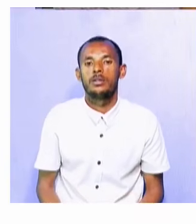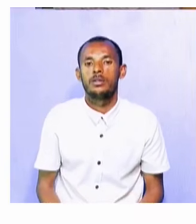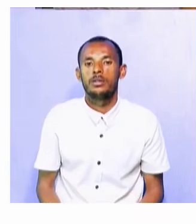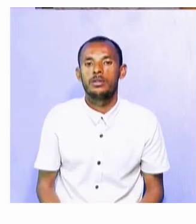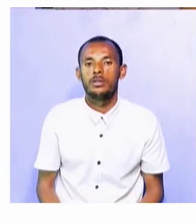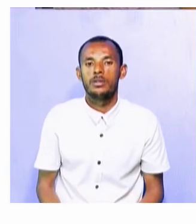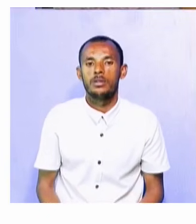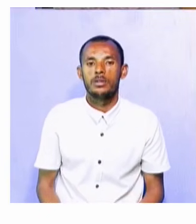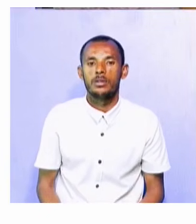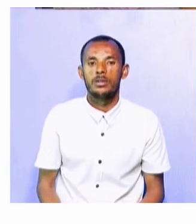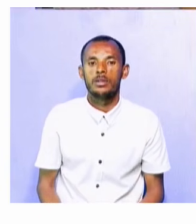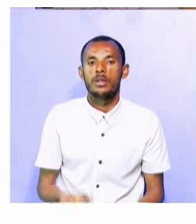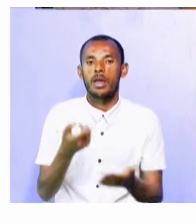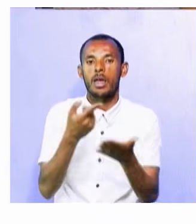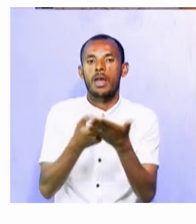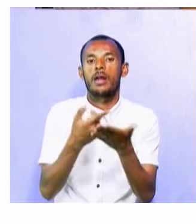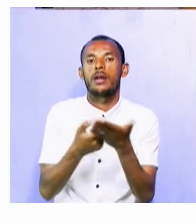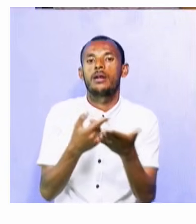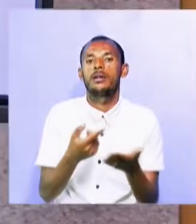Okay, here